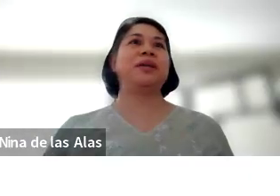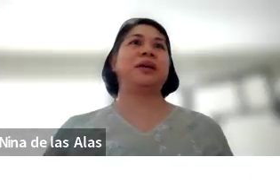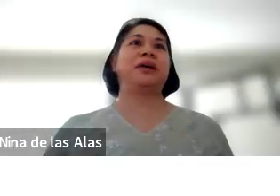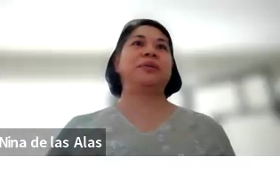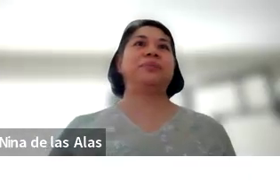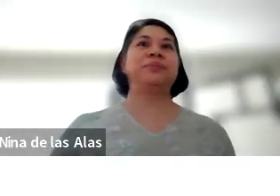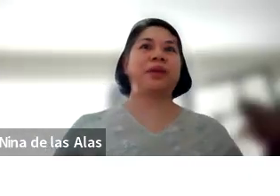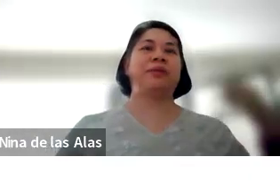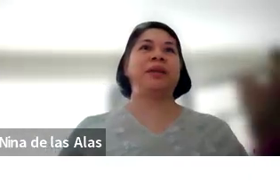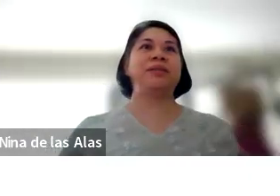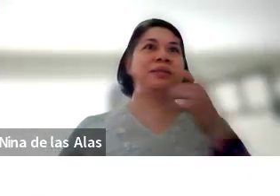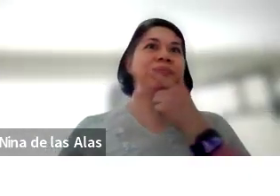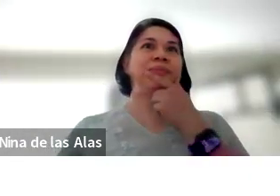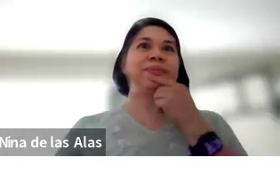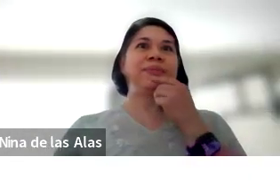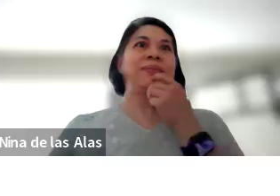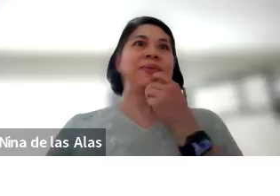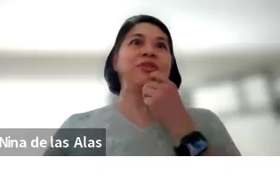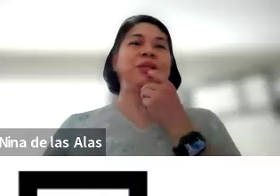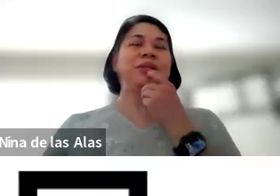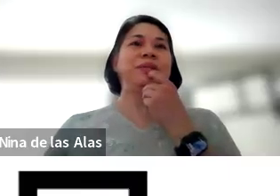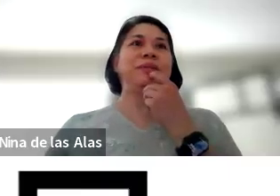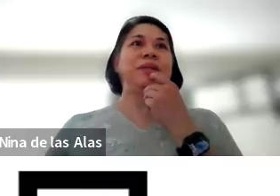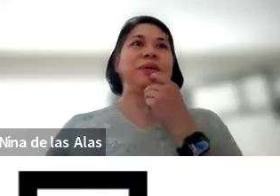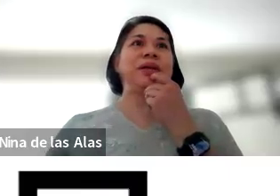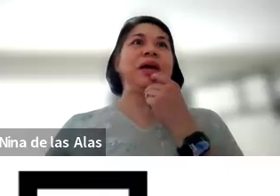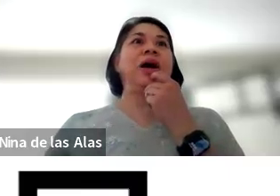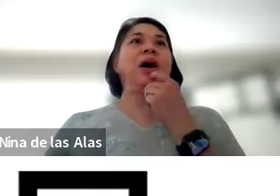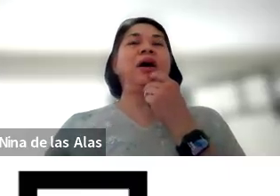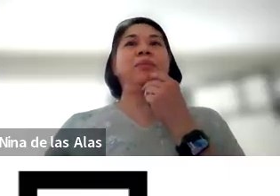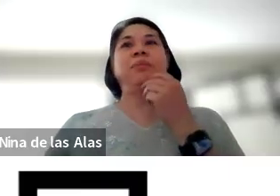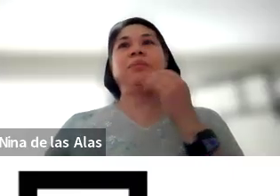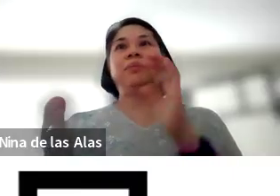slide. And next, Jamila, right.